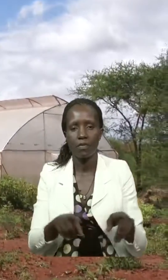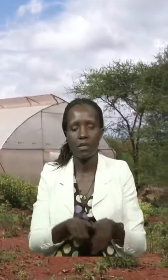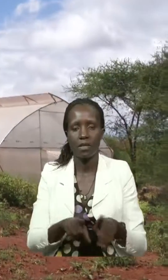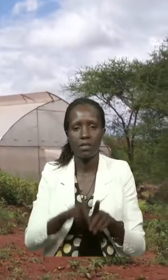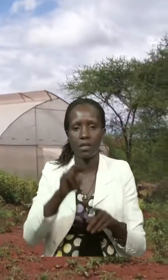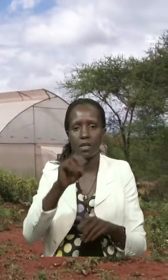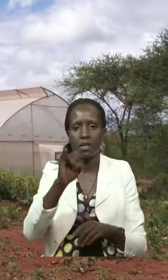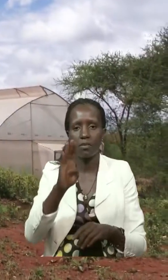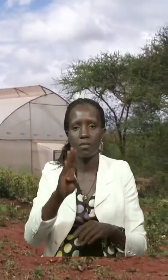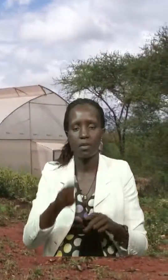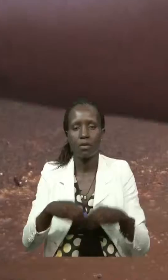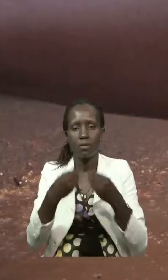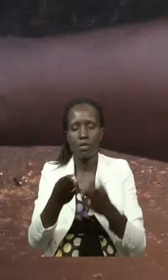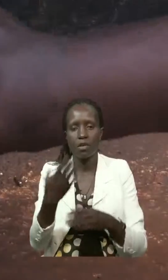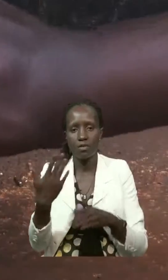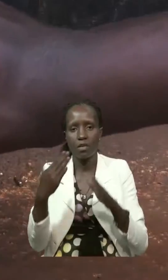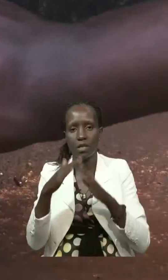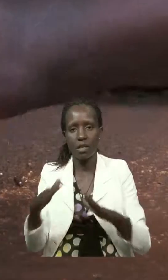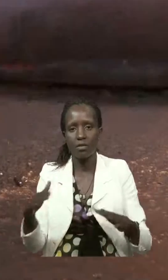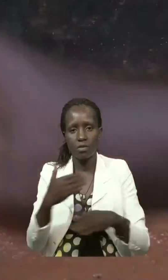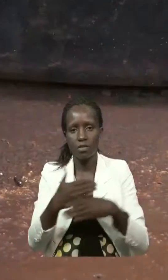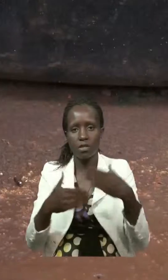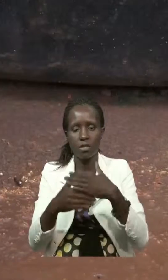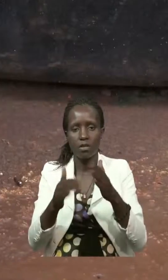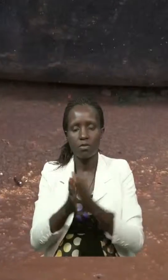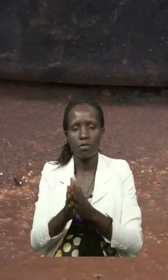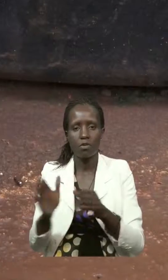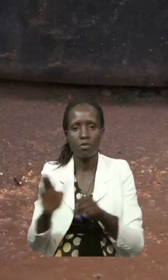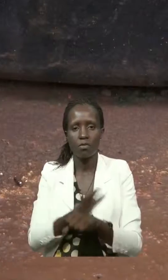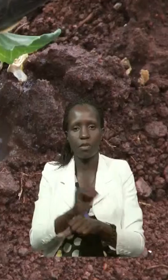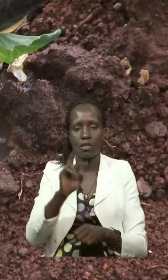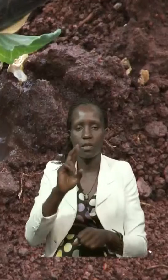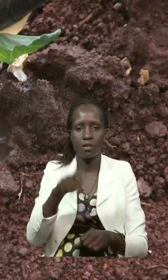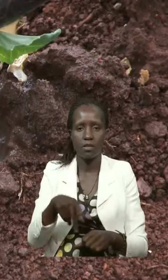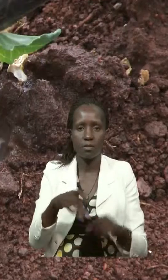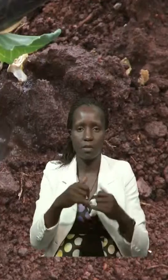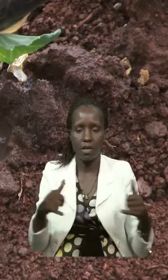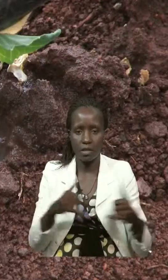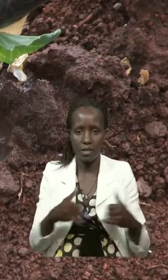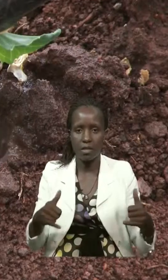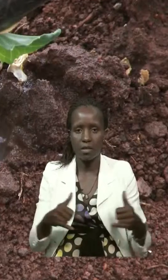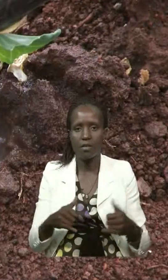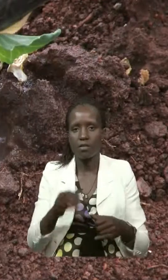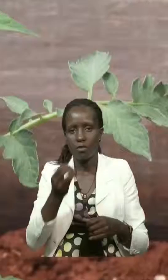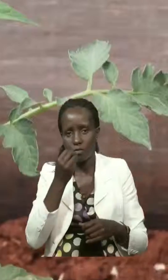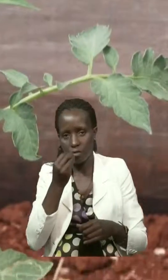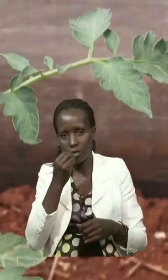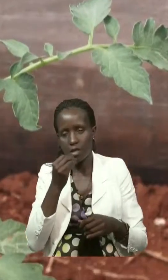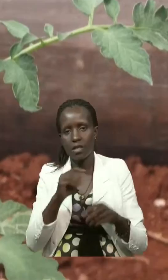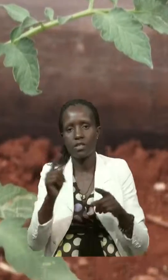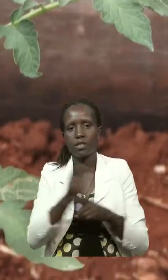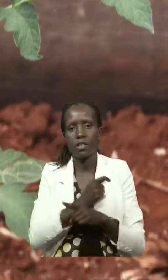As NIB, we provide the greenhouse structure complete with the drip lines, crop support, first seedlings,